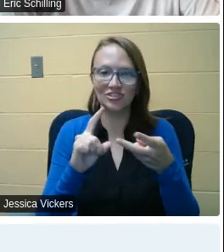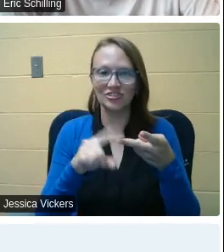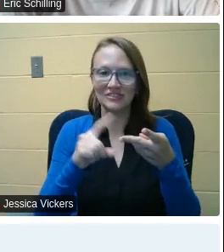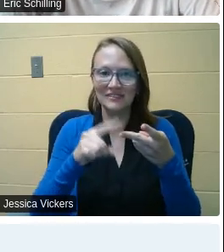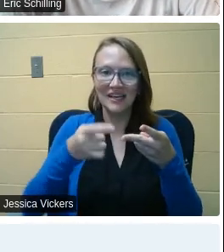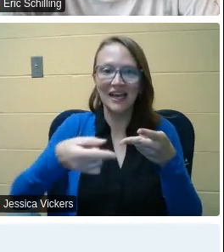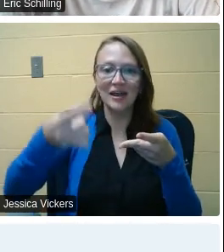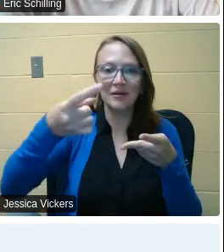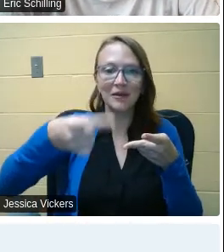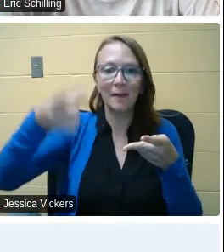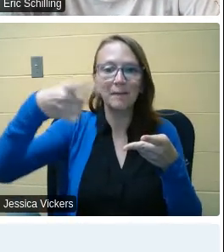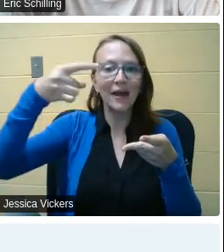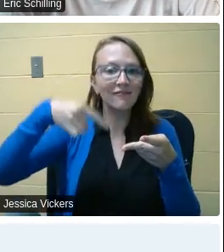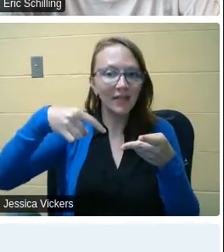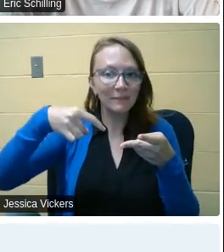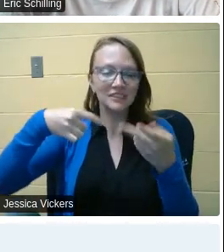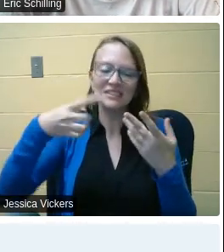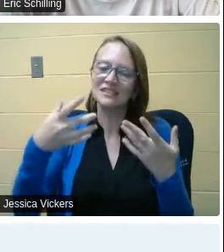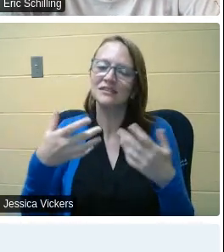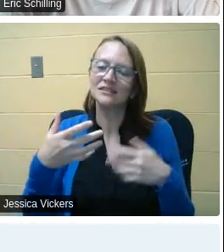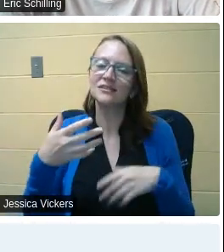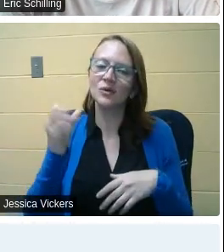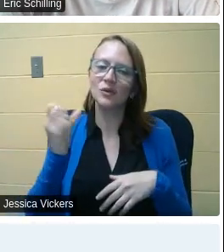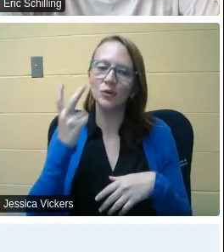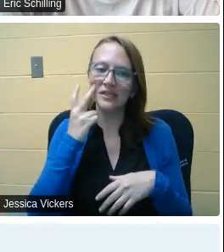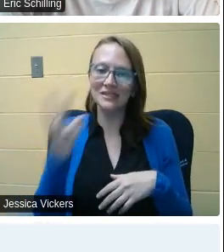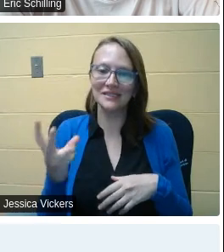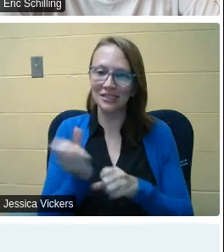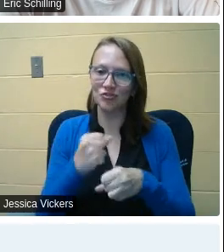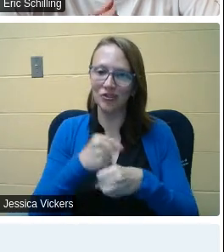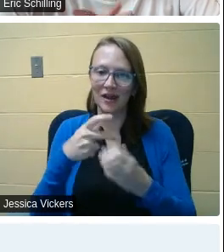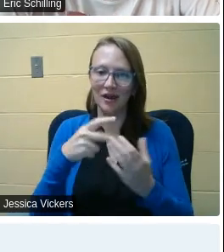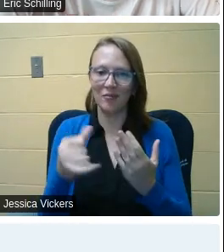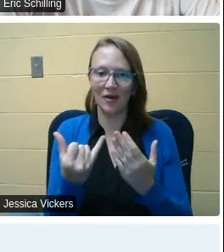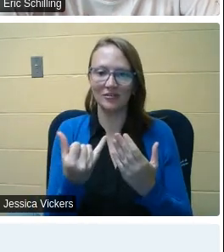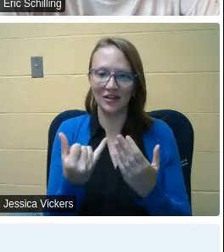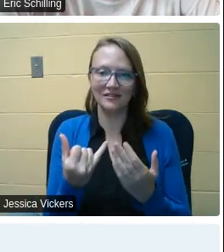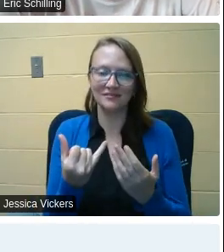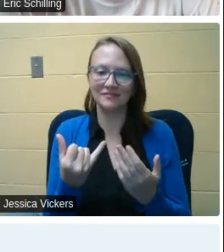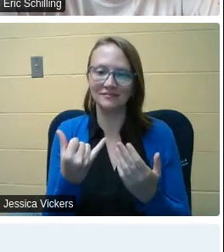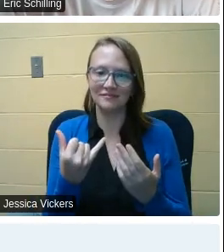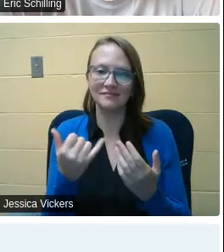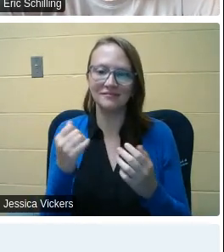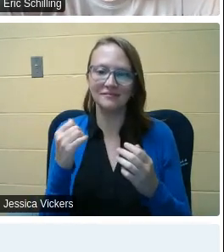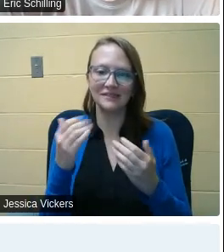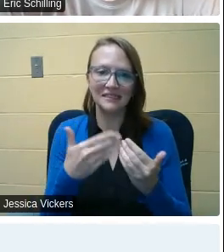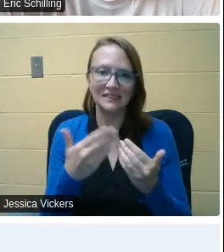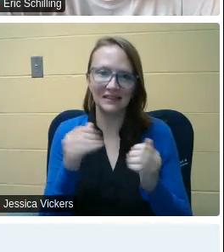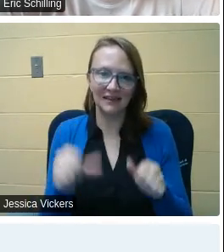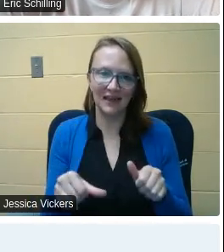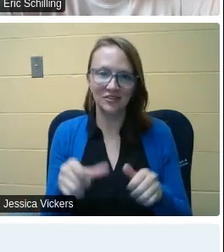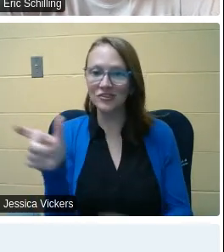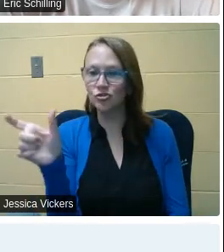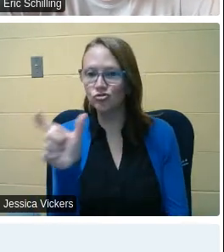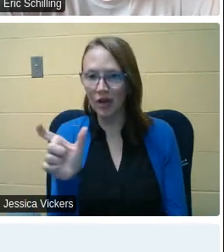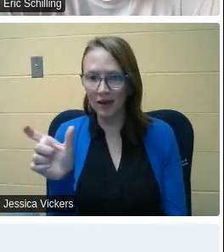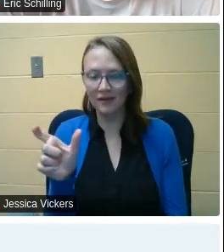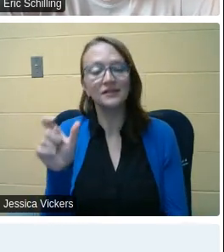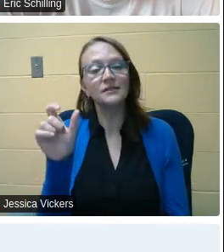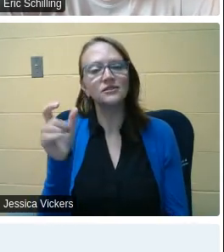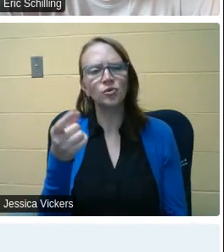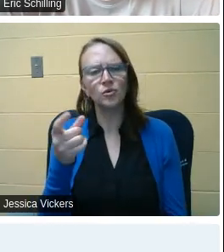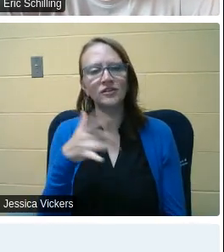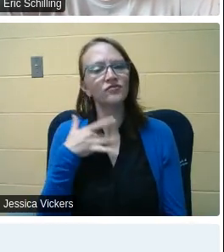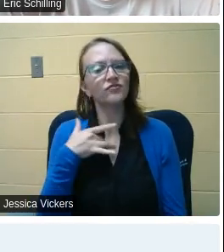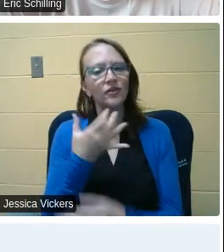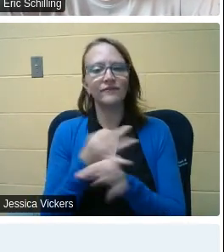there on the stage. Relatively few blocks are able to create a project like this. So that's the shake. And you all can feel free to play